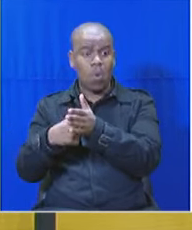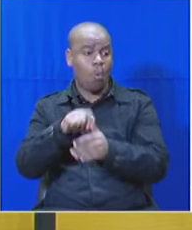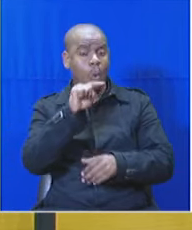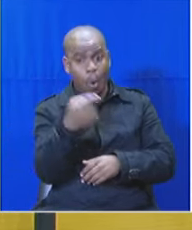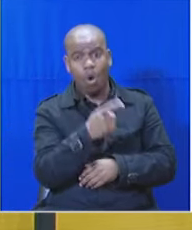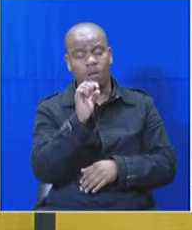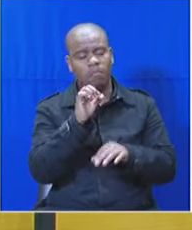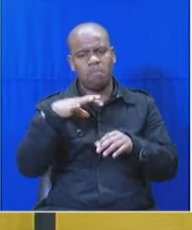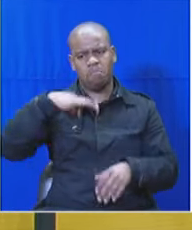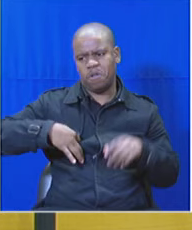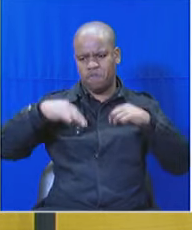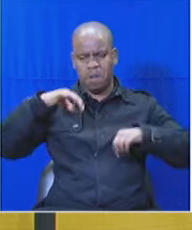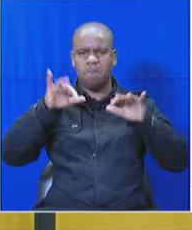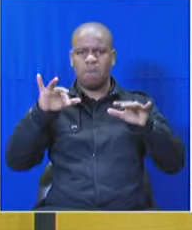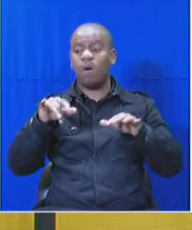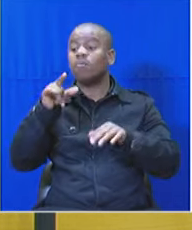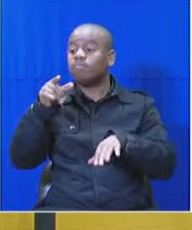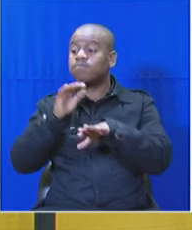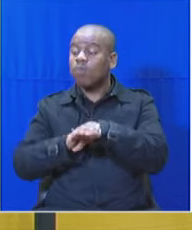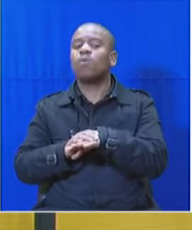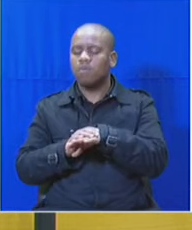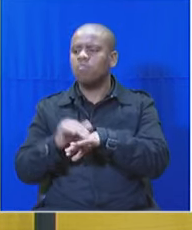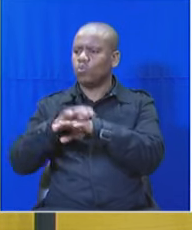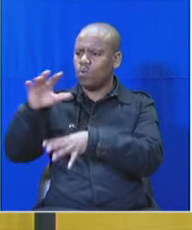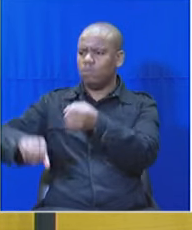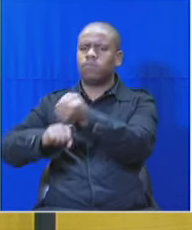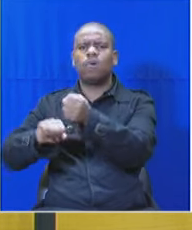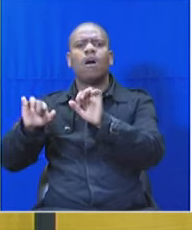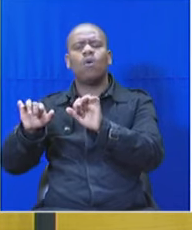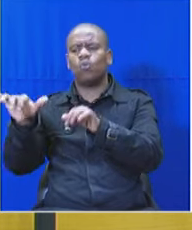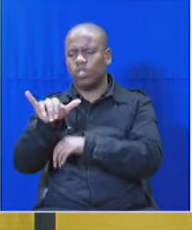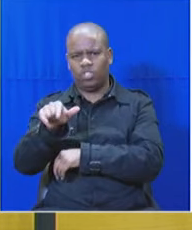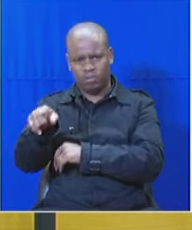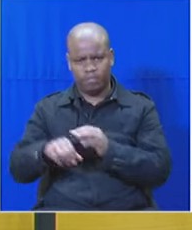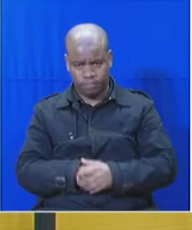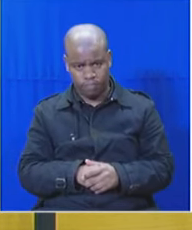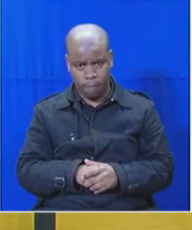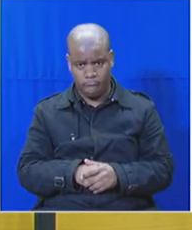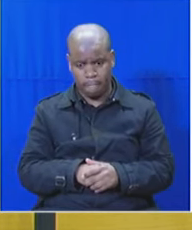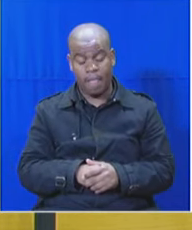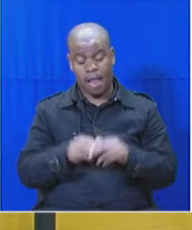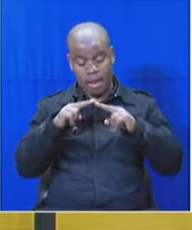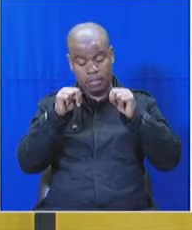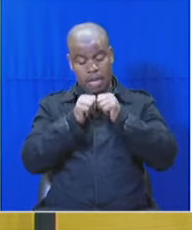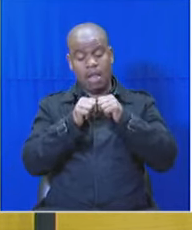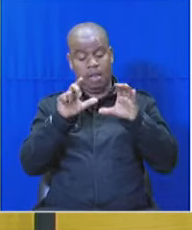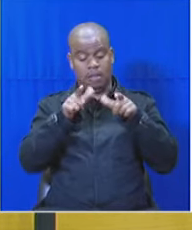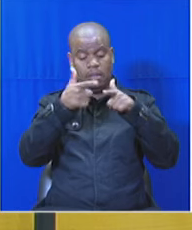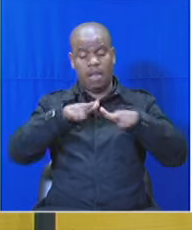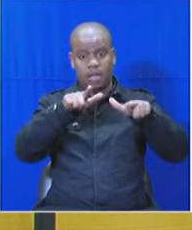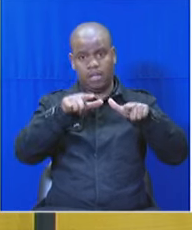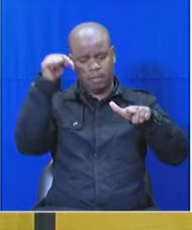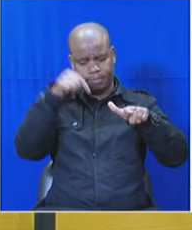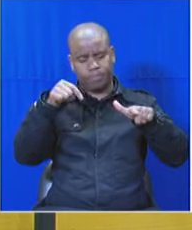allocated farms, as well as which farms to recapitalize. The National Land Allocation and Recapitalization